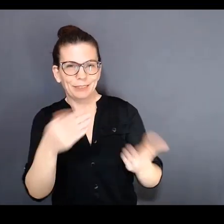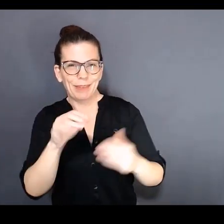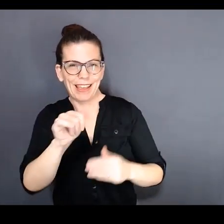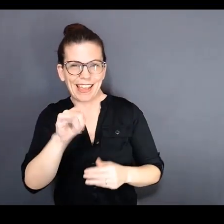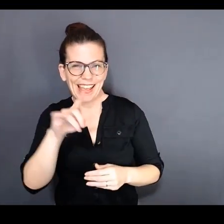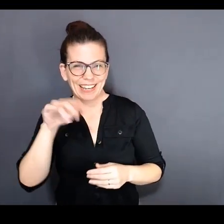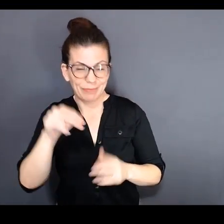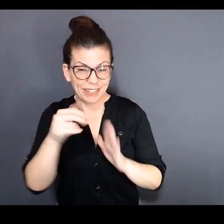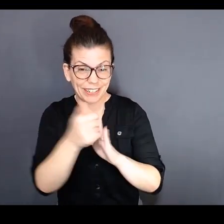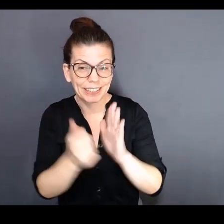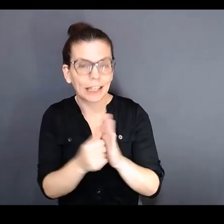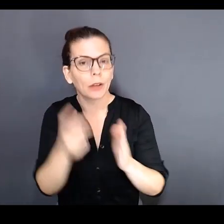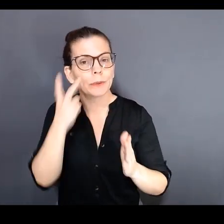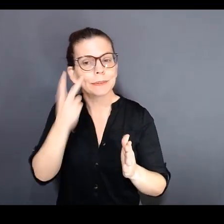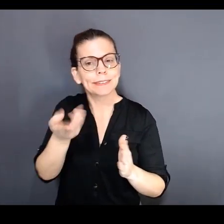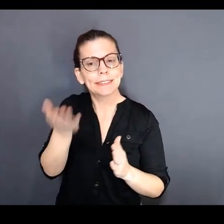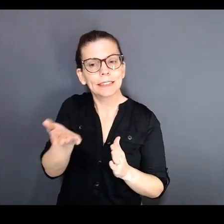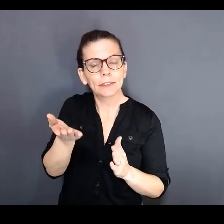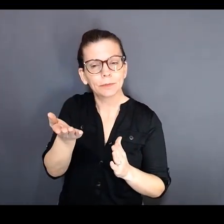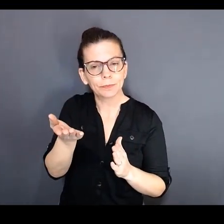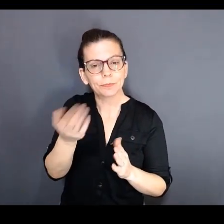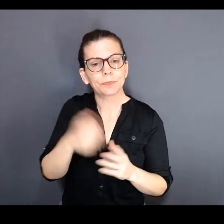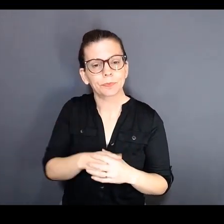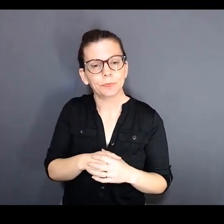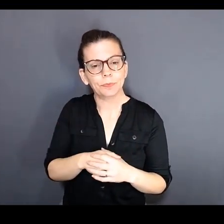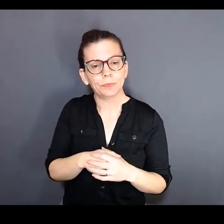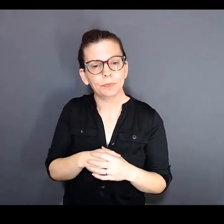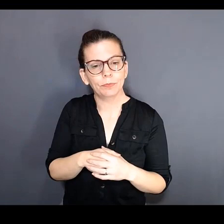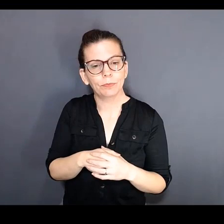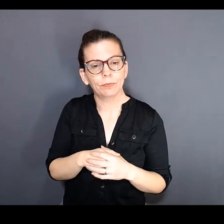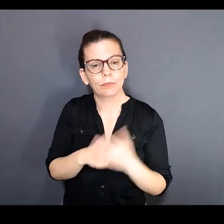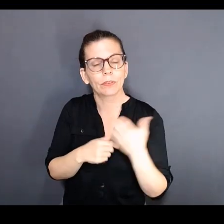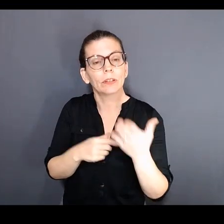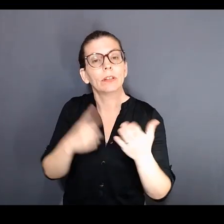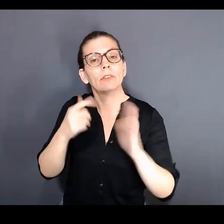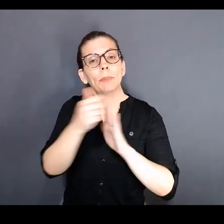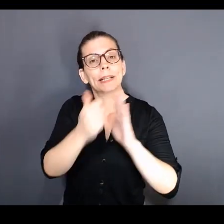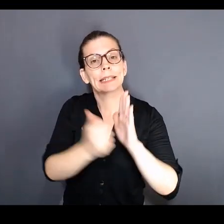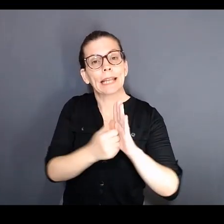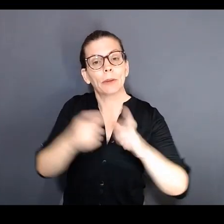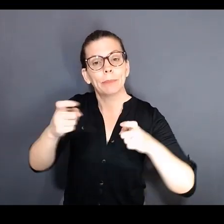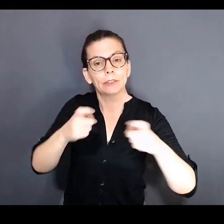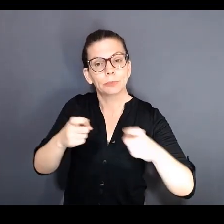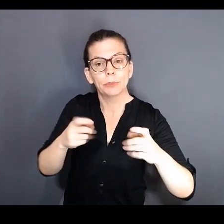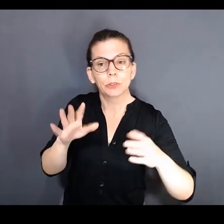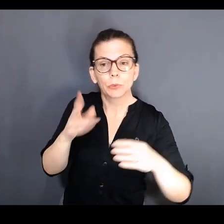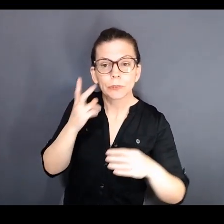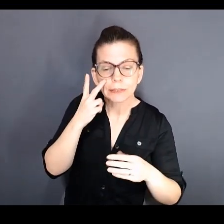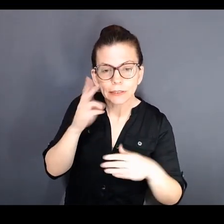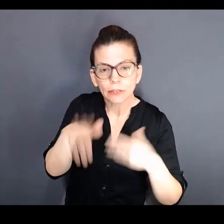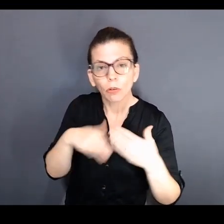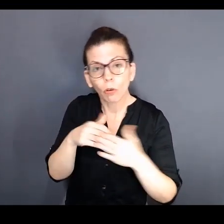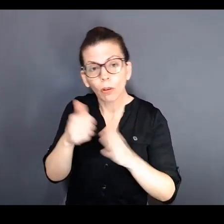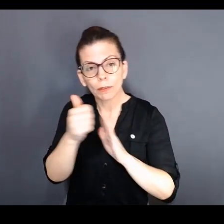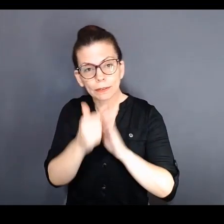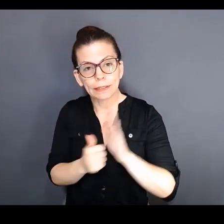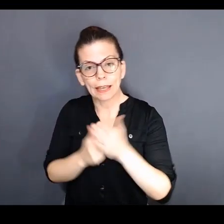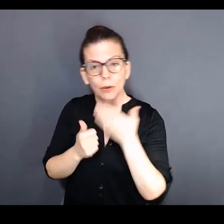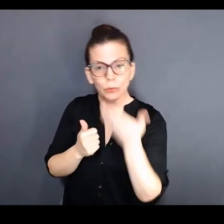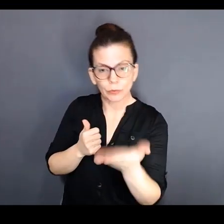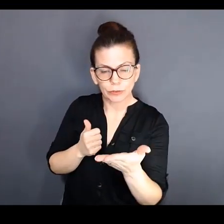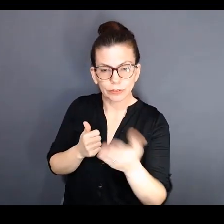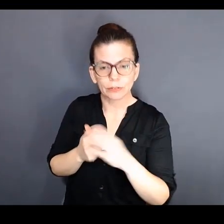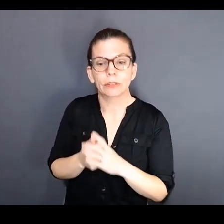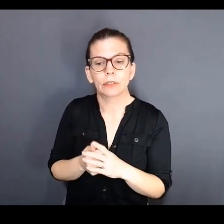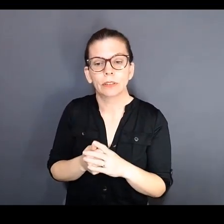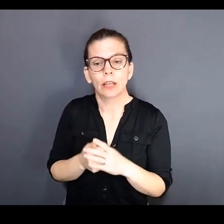So this is the delegated admin account you can see that I put in the previous screen. And from account management, you can see